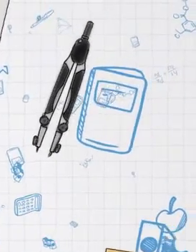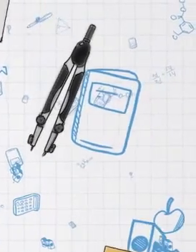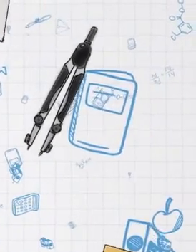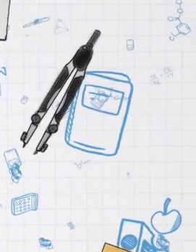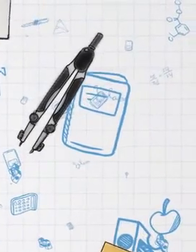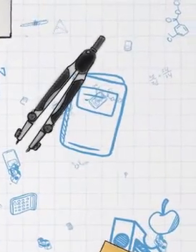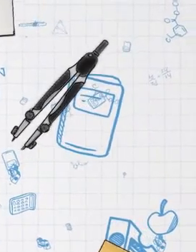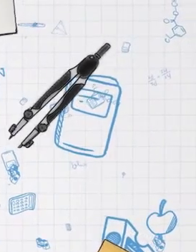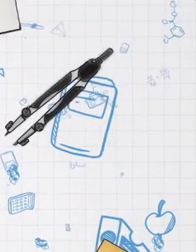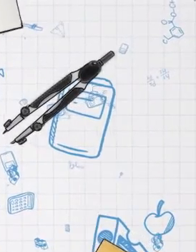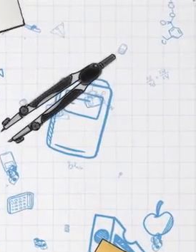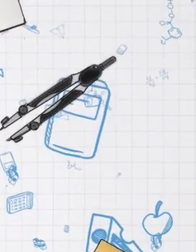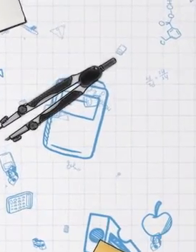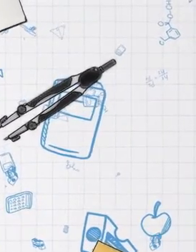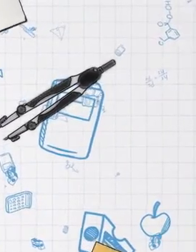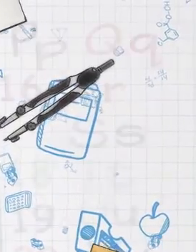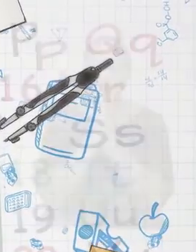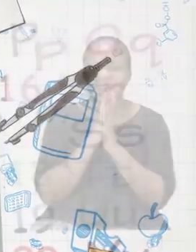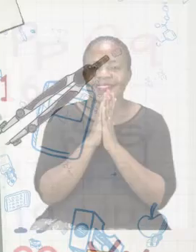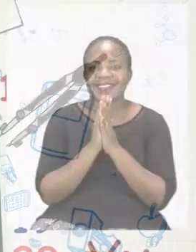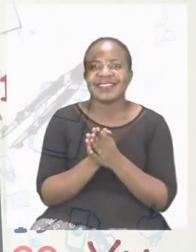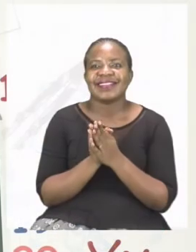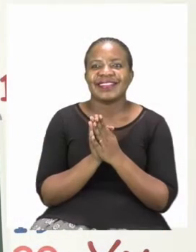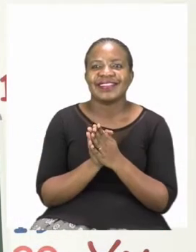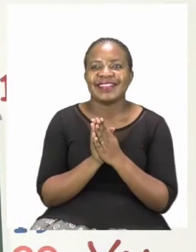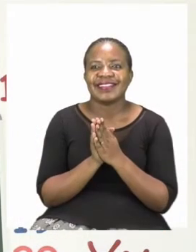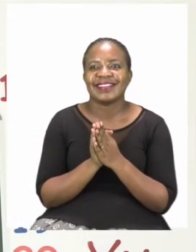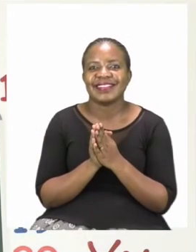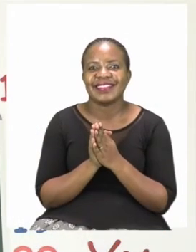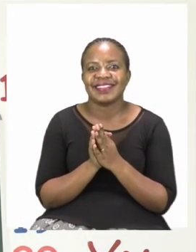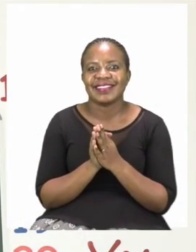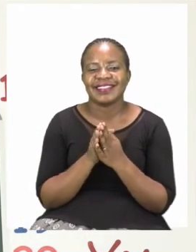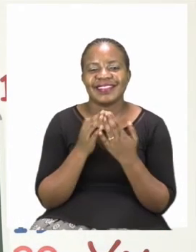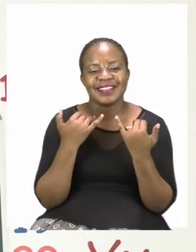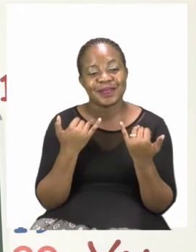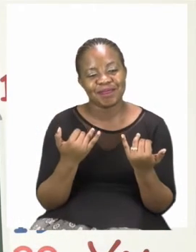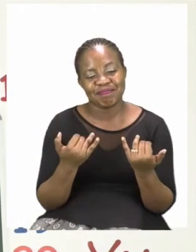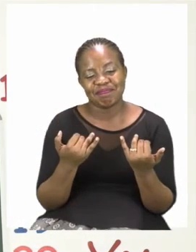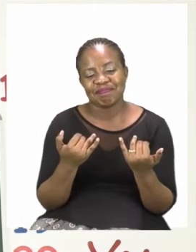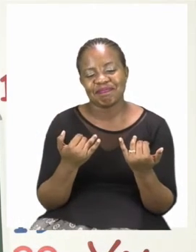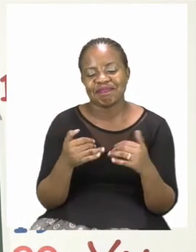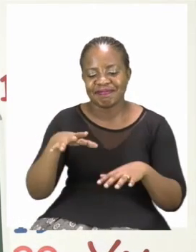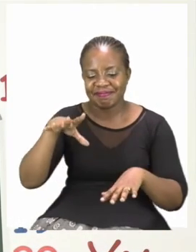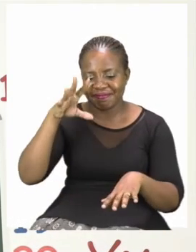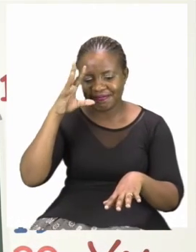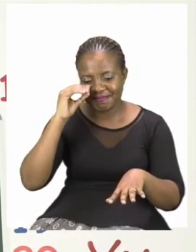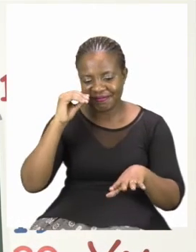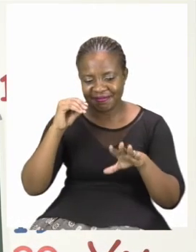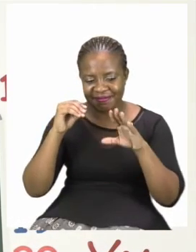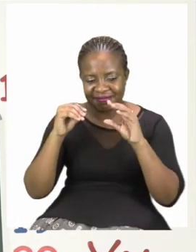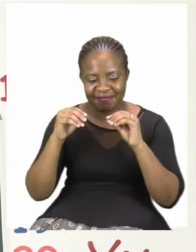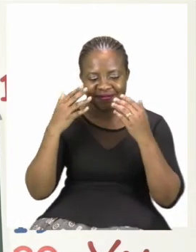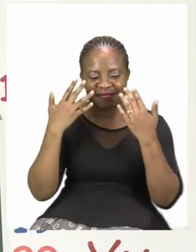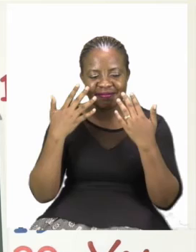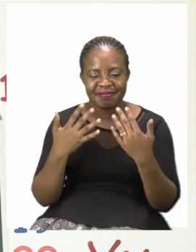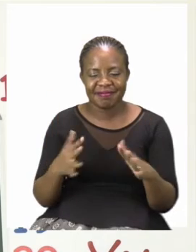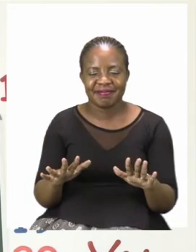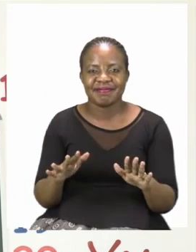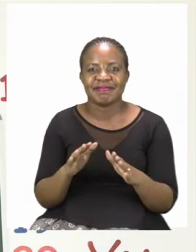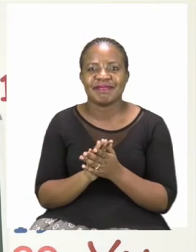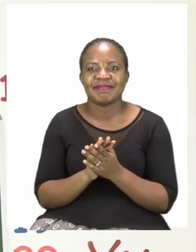There we go. Now remember, both O need to touch the top line and